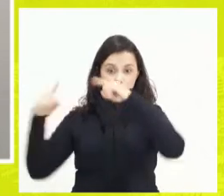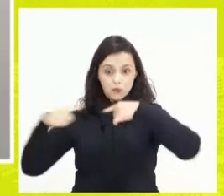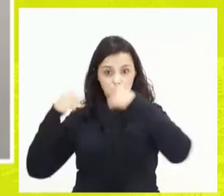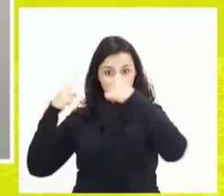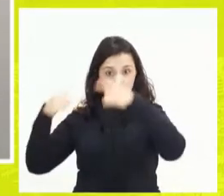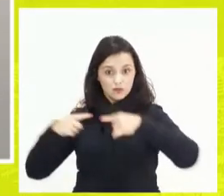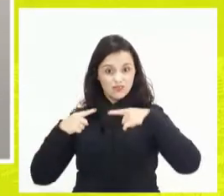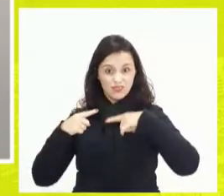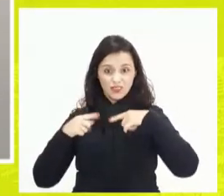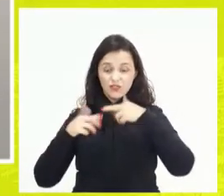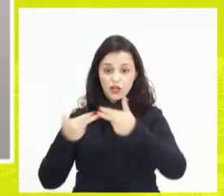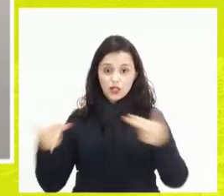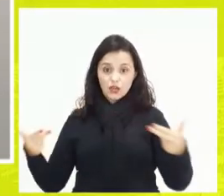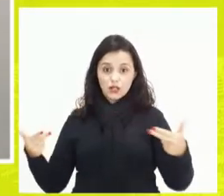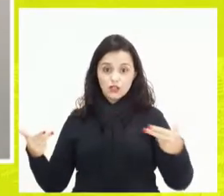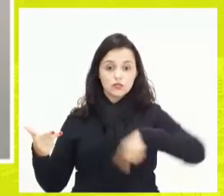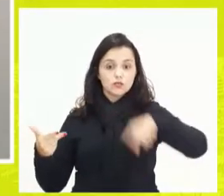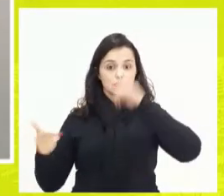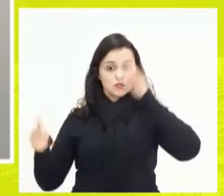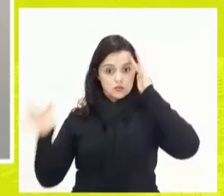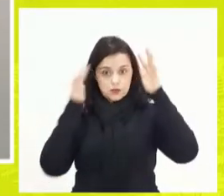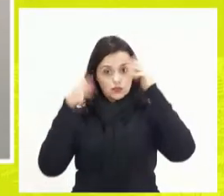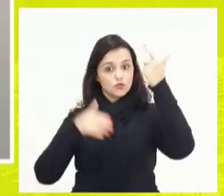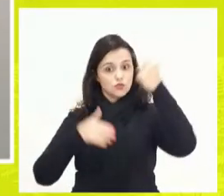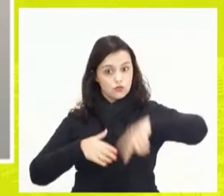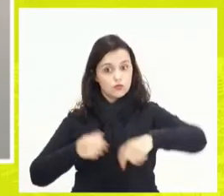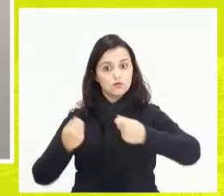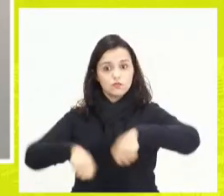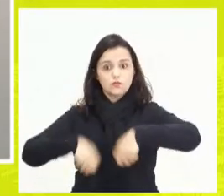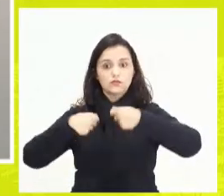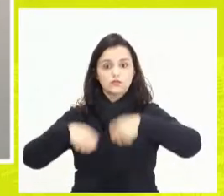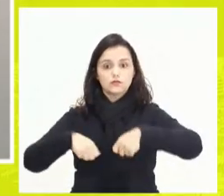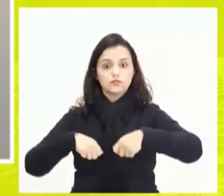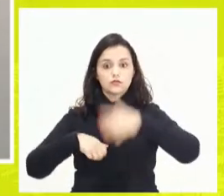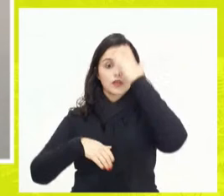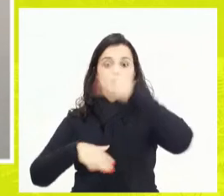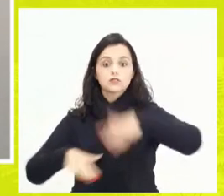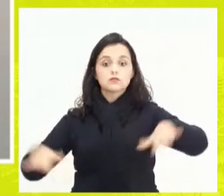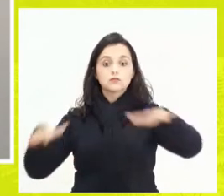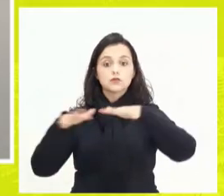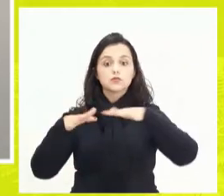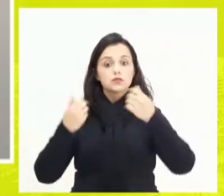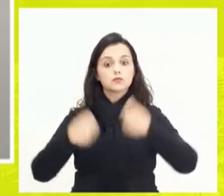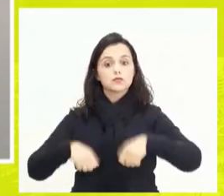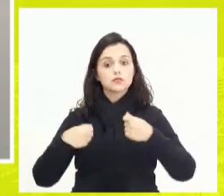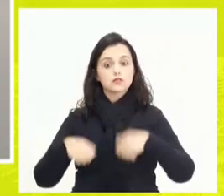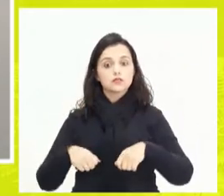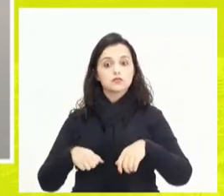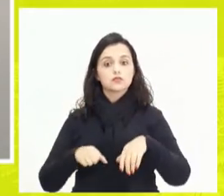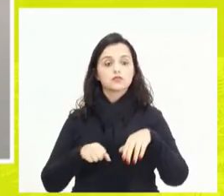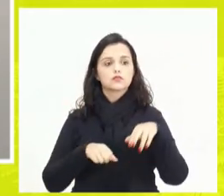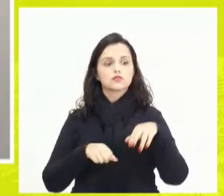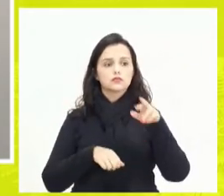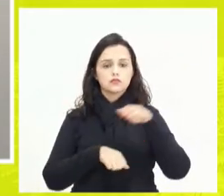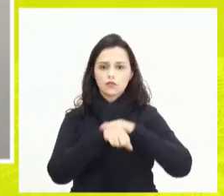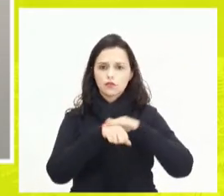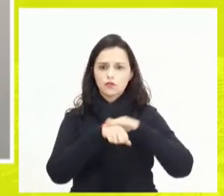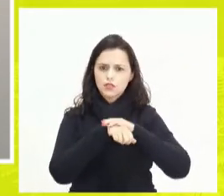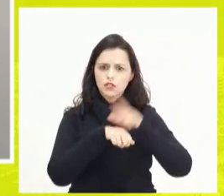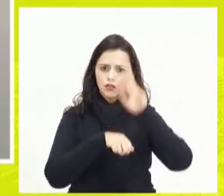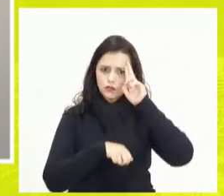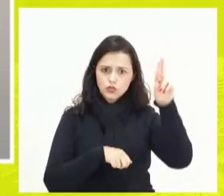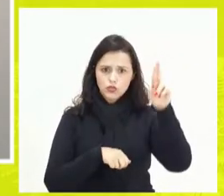now so this must be we thought and people must negotiate with their